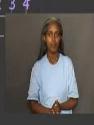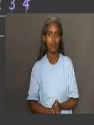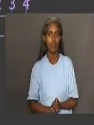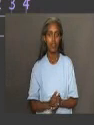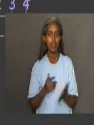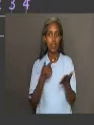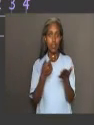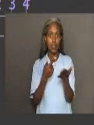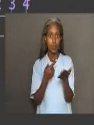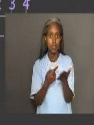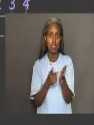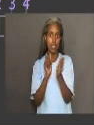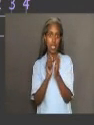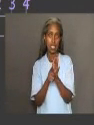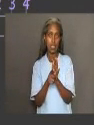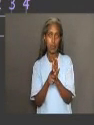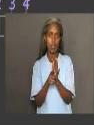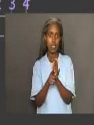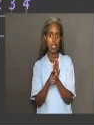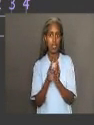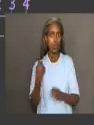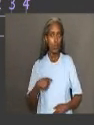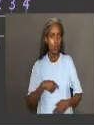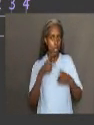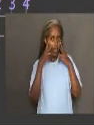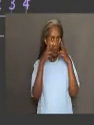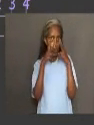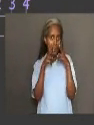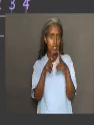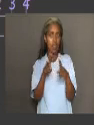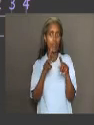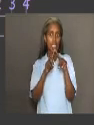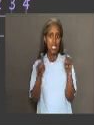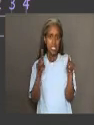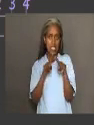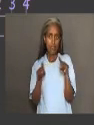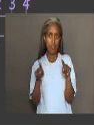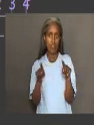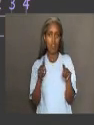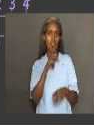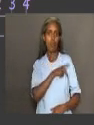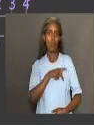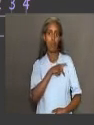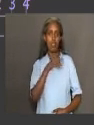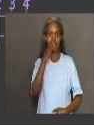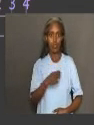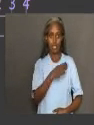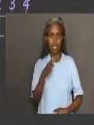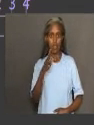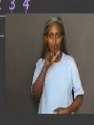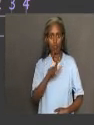From these examples, we can observe several properties of the graphs of